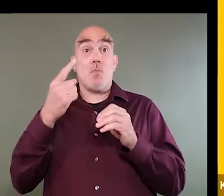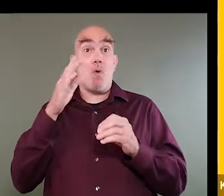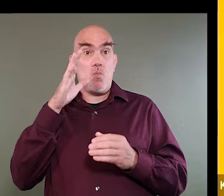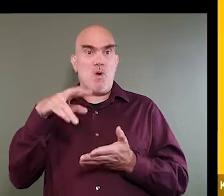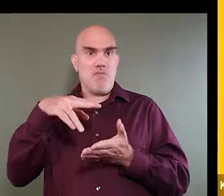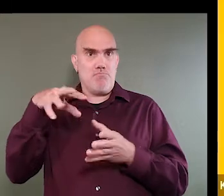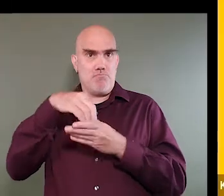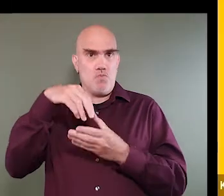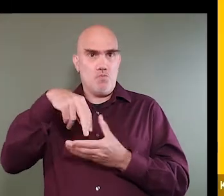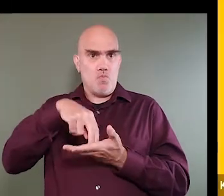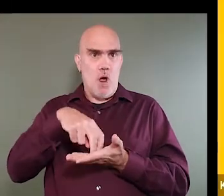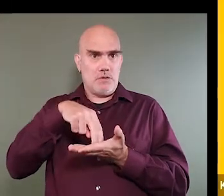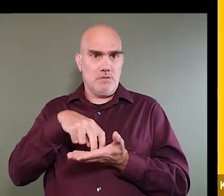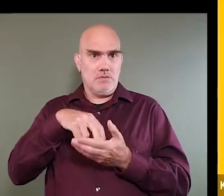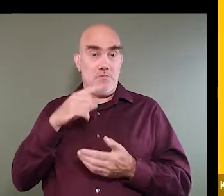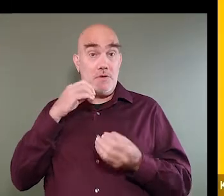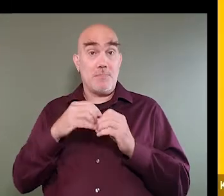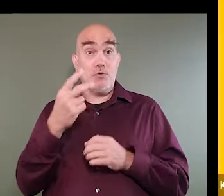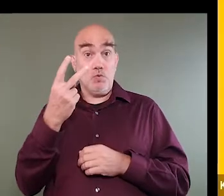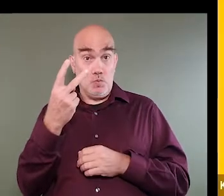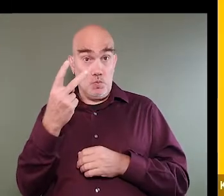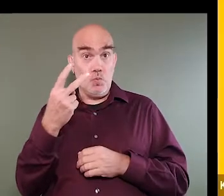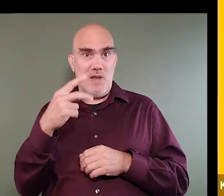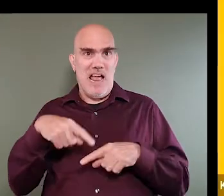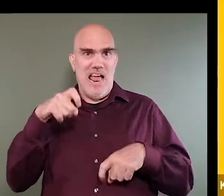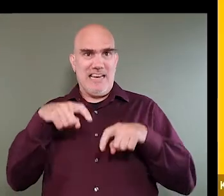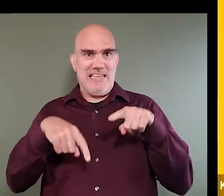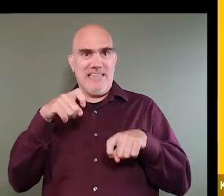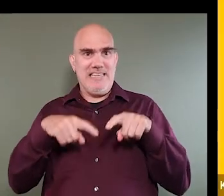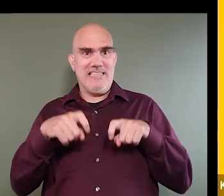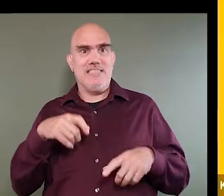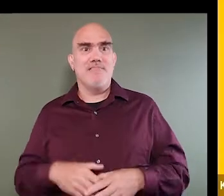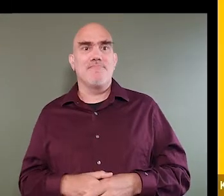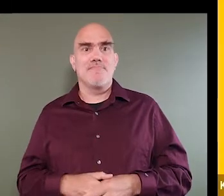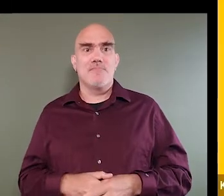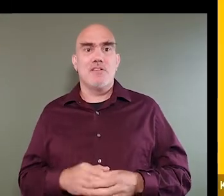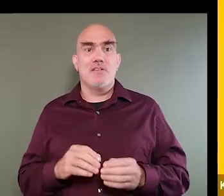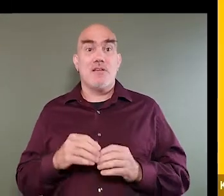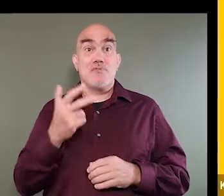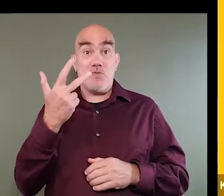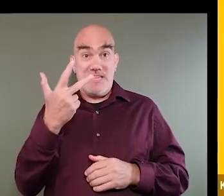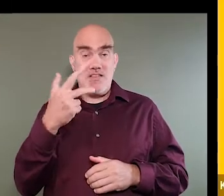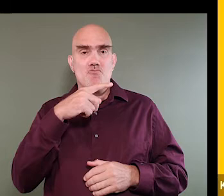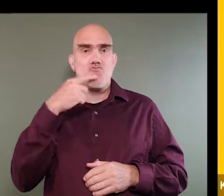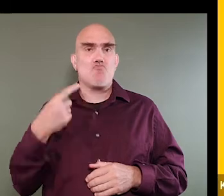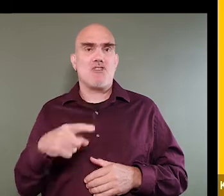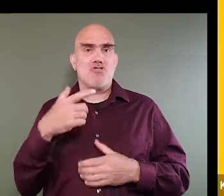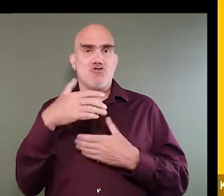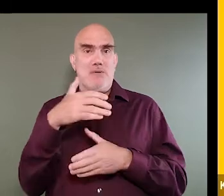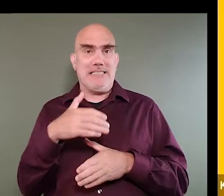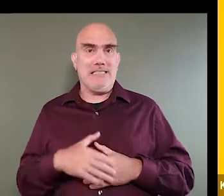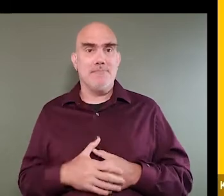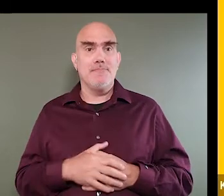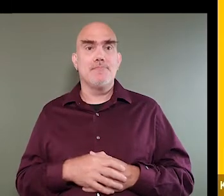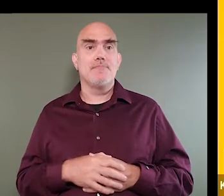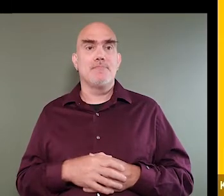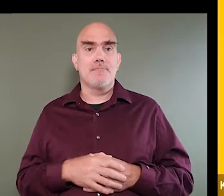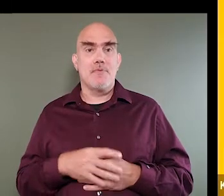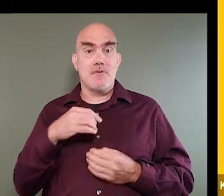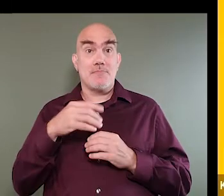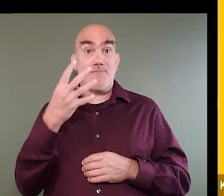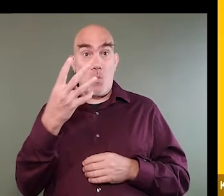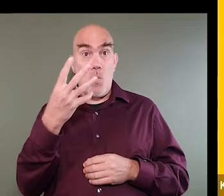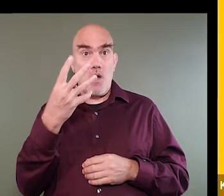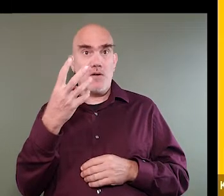some squats. For number 2, we're going into some high knees. Exercise number 3, we've got a Russian twist. For number